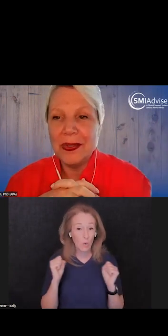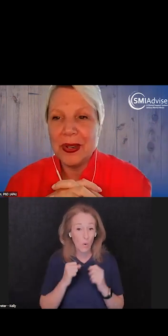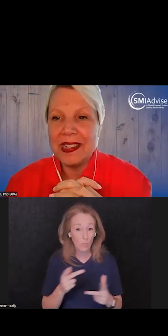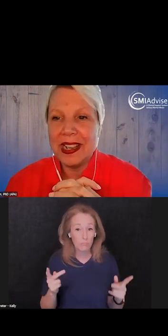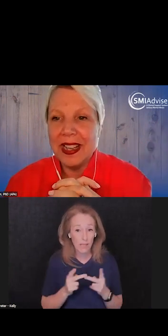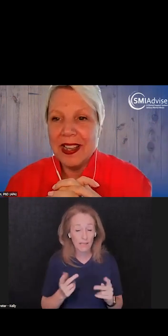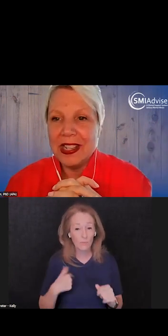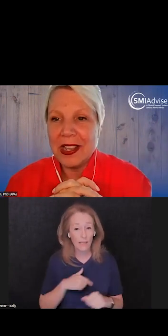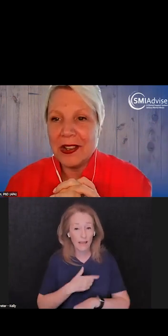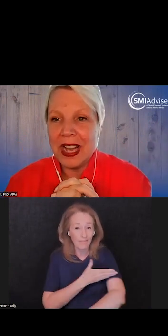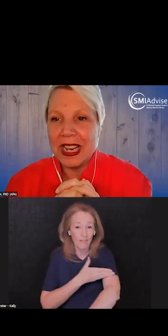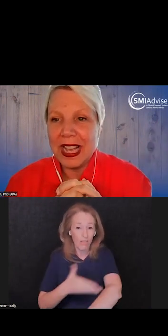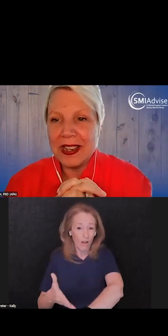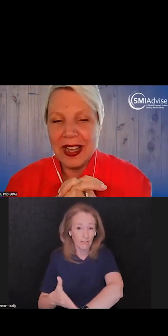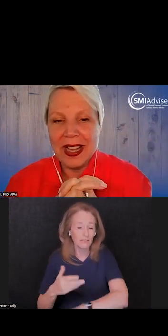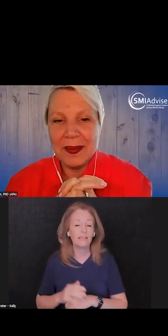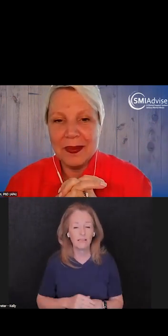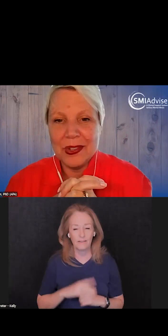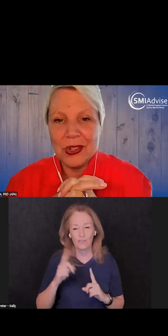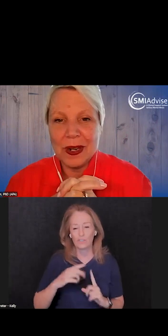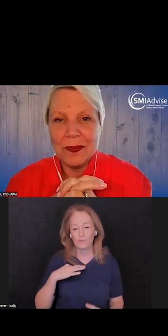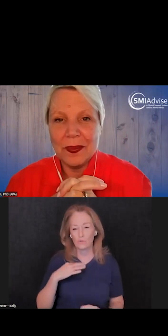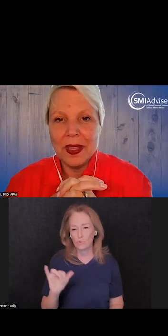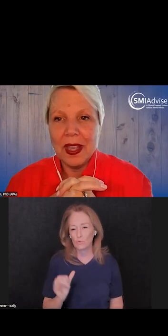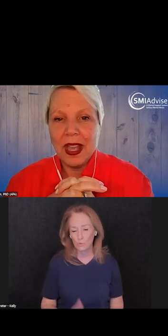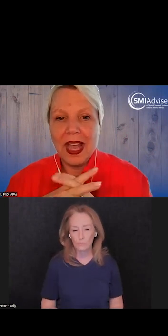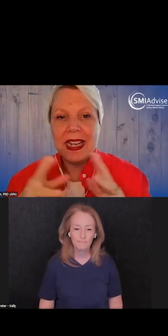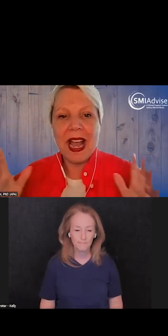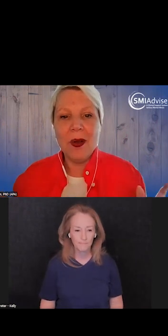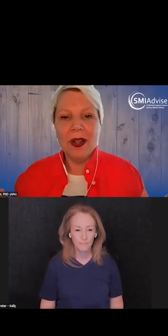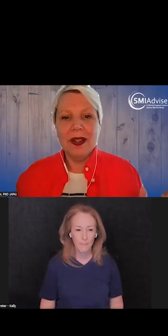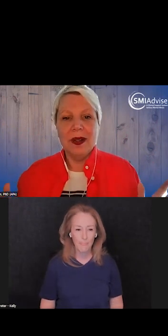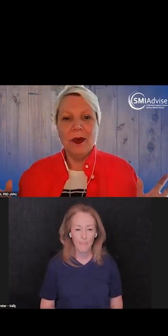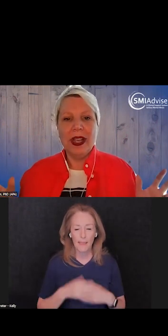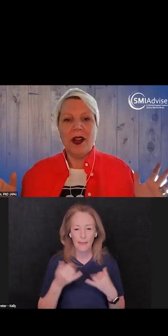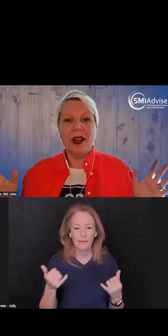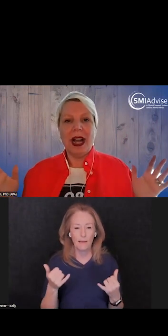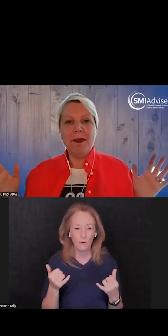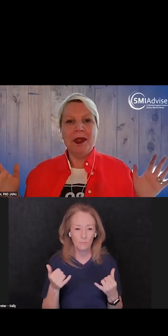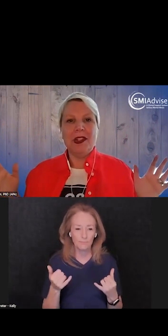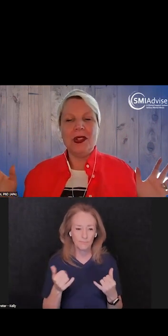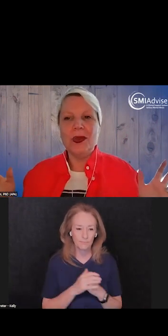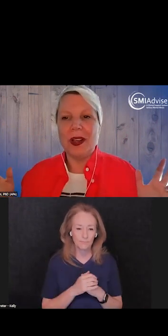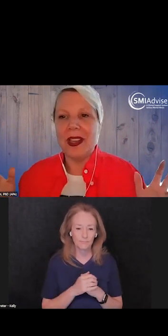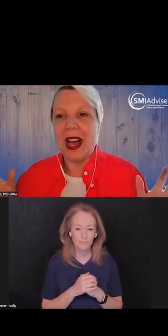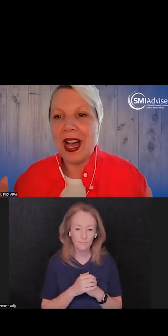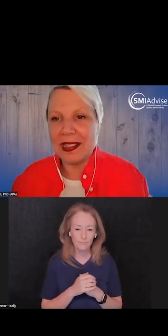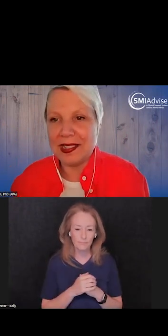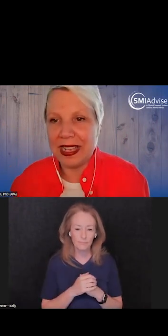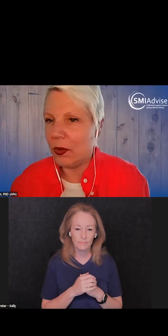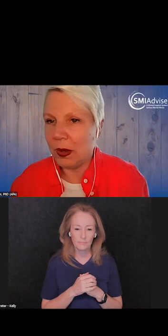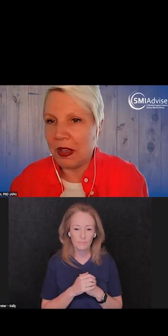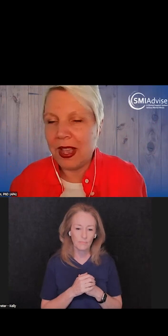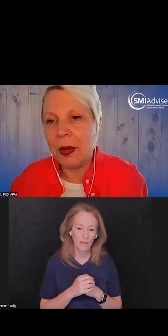So feel free to get your 988 new shirt. And now we are up to the